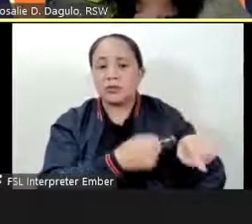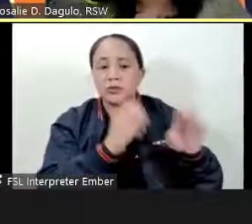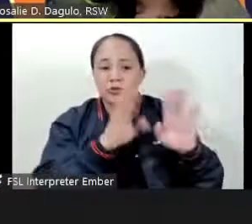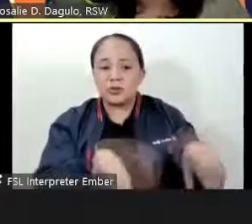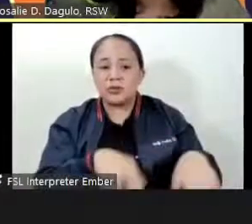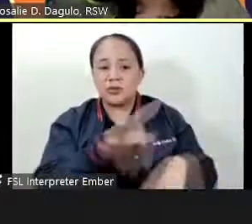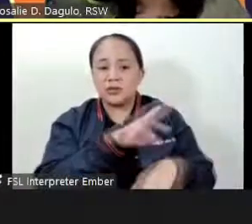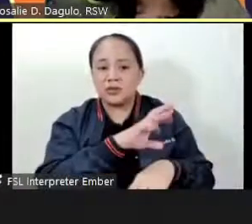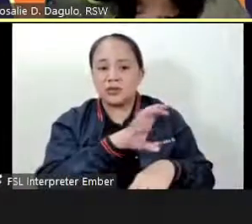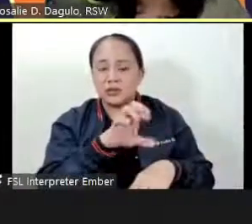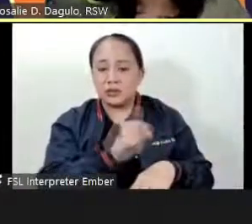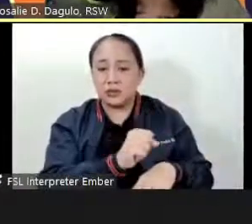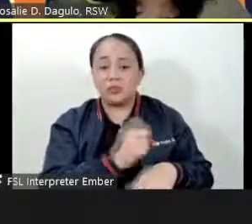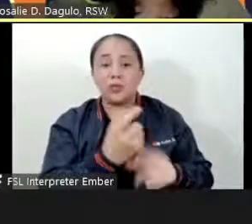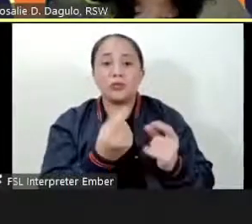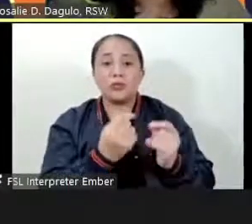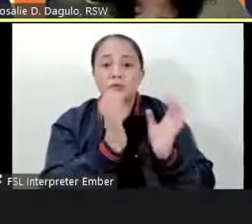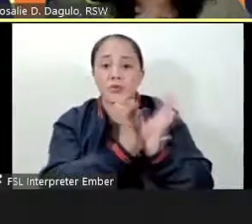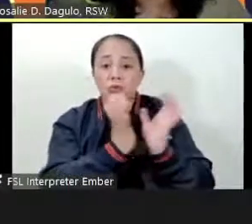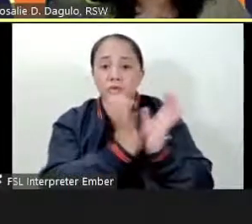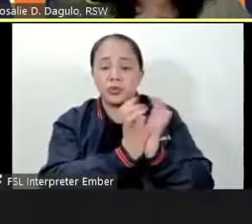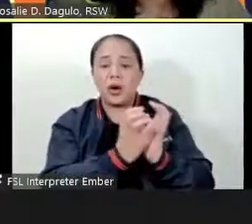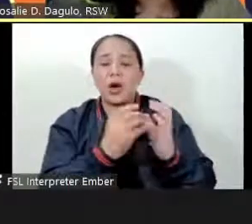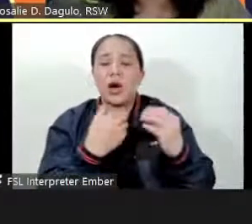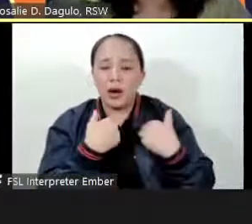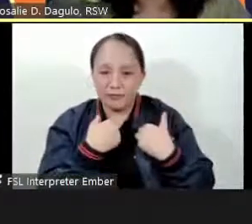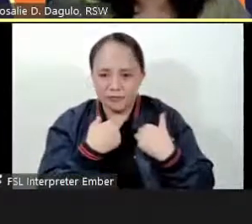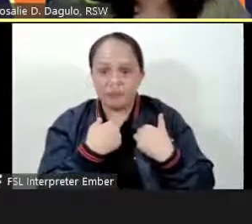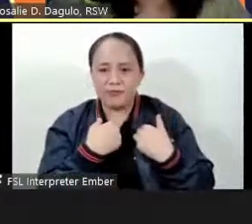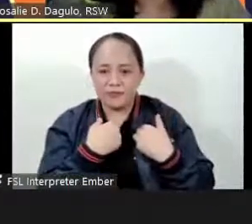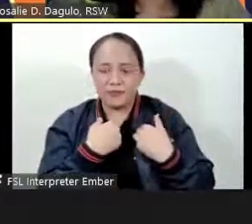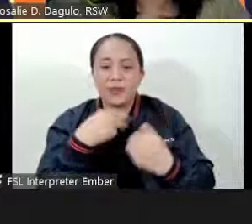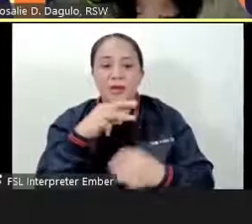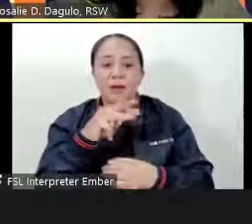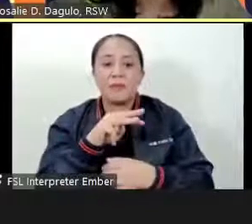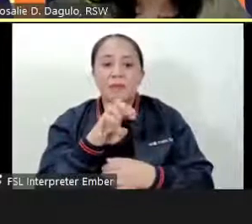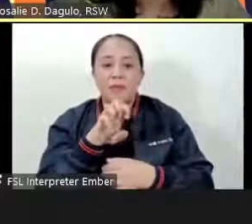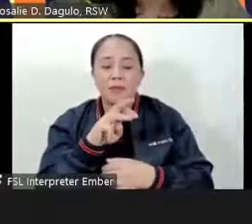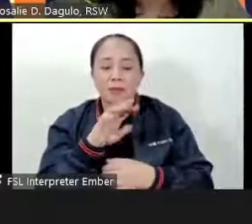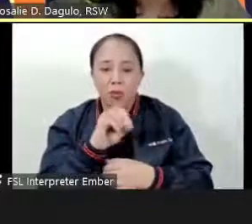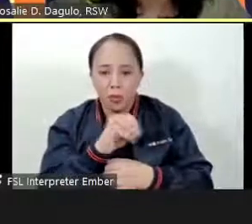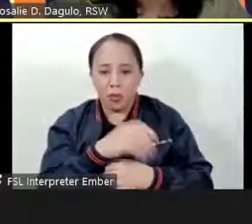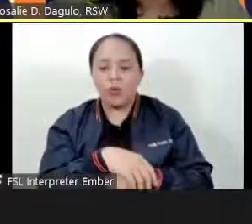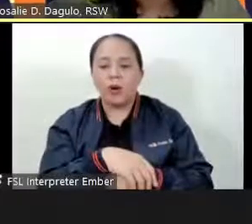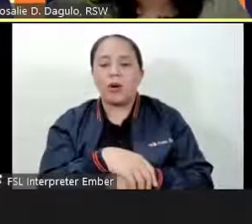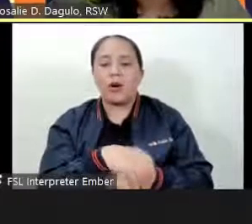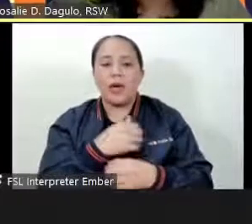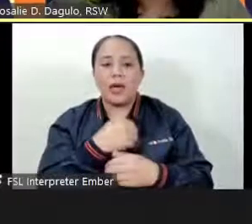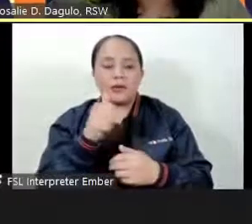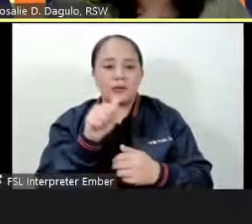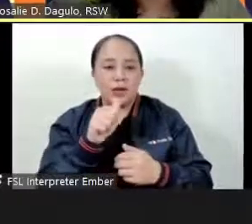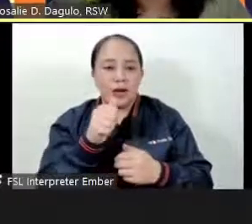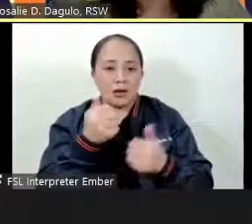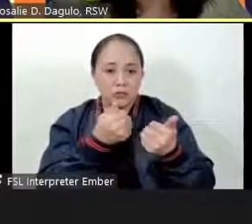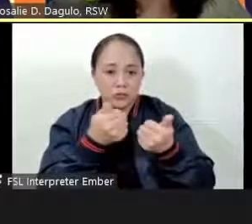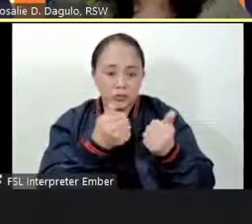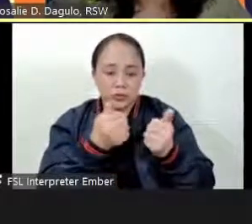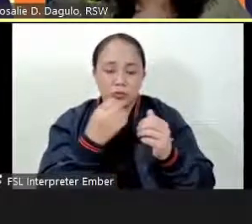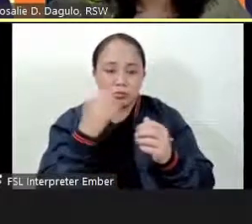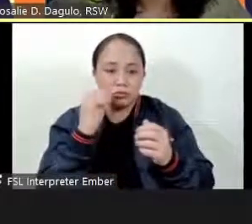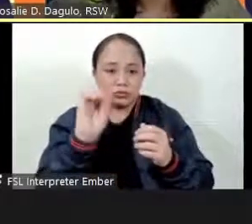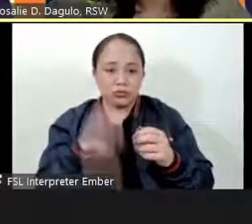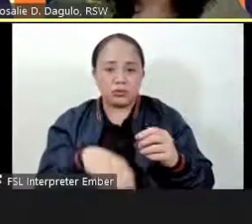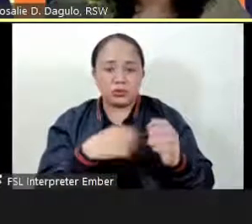the DSWD issued a number of memorandum circulars and administrative orders that guide the